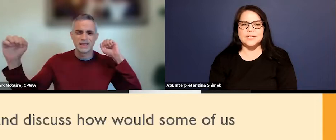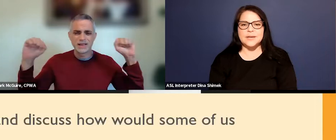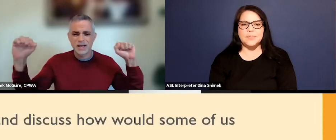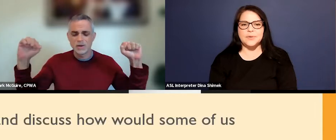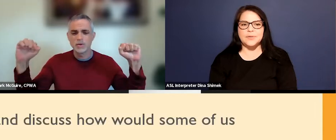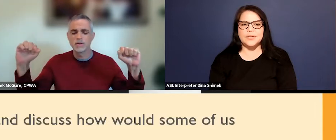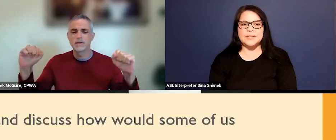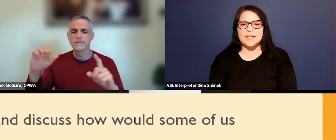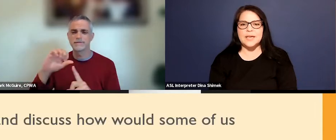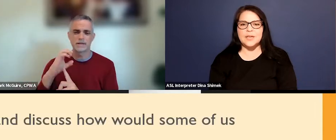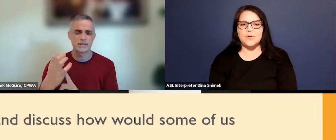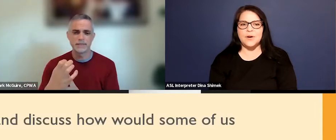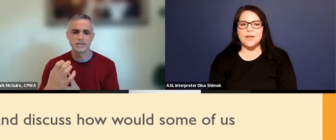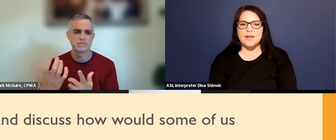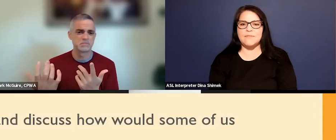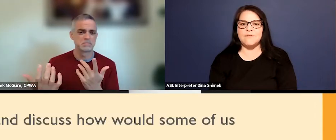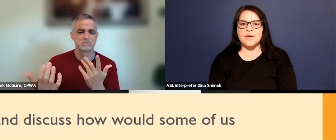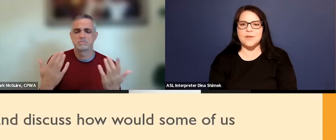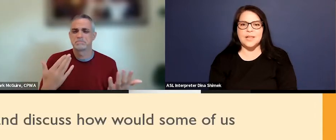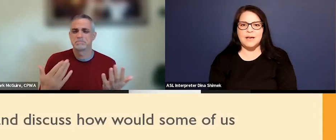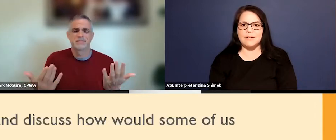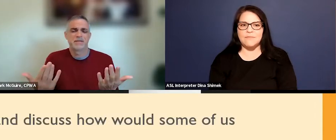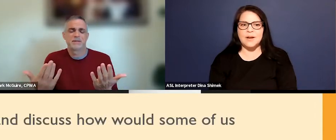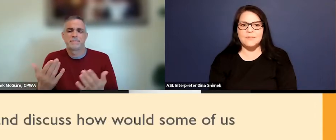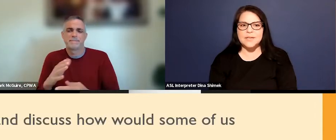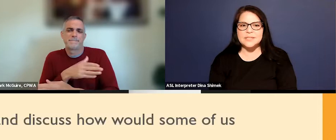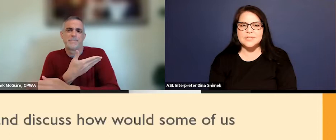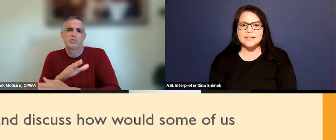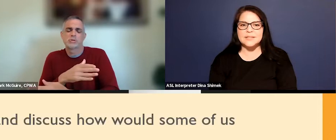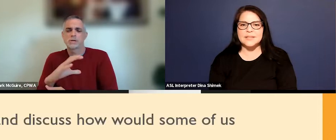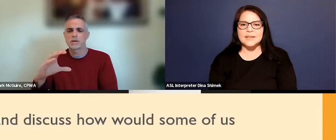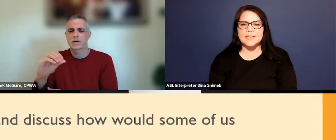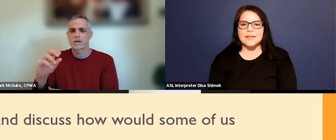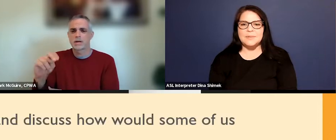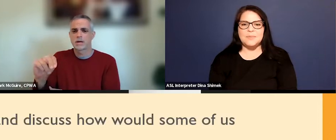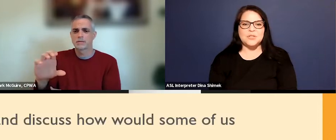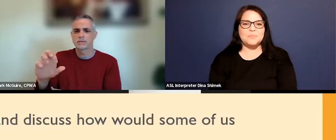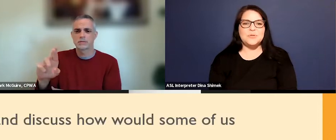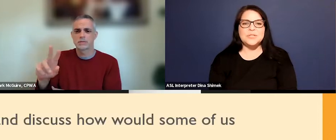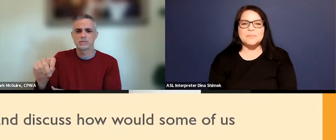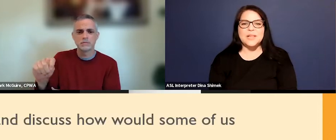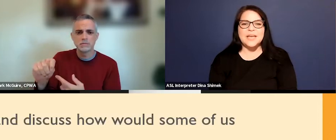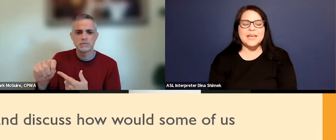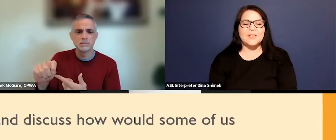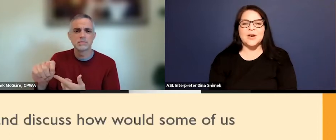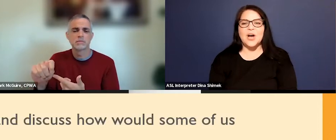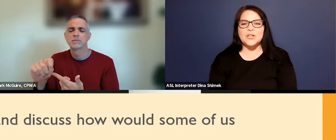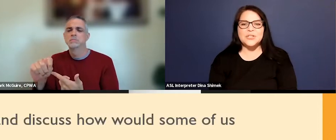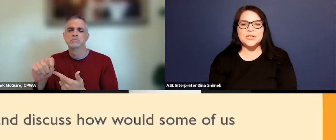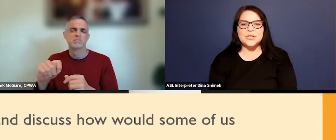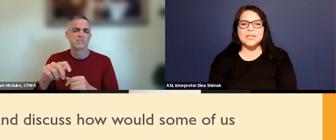another example, let's say you are in a very loud environment. Maybe there's music playing,